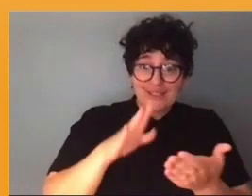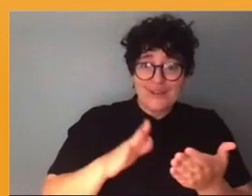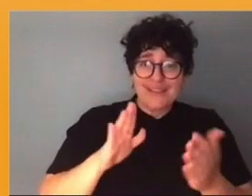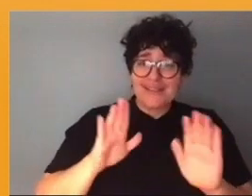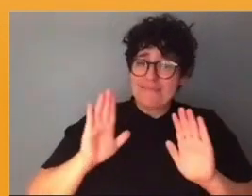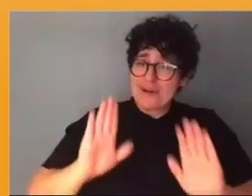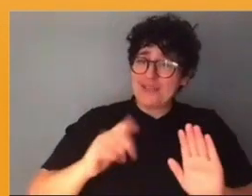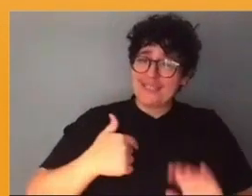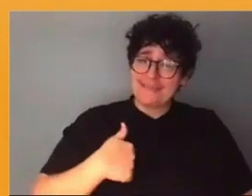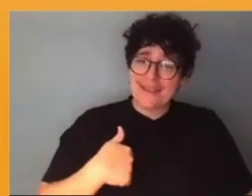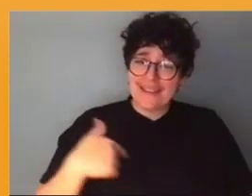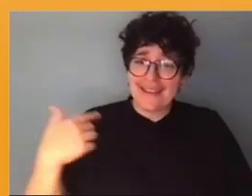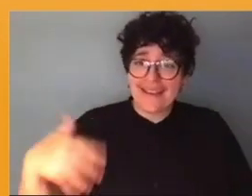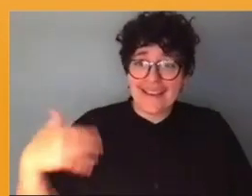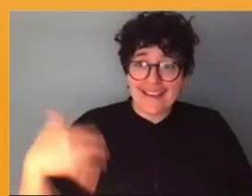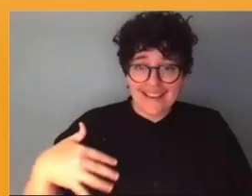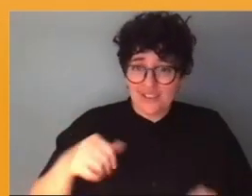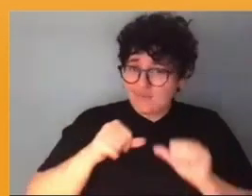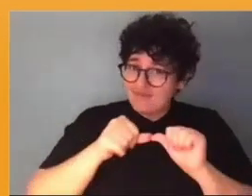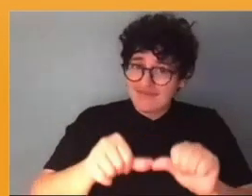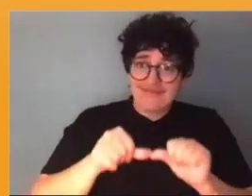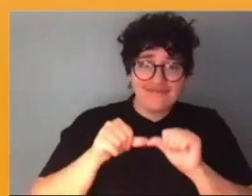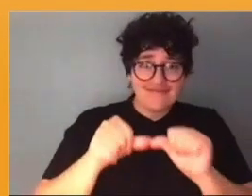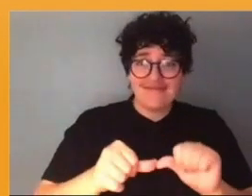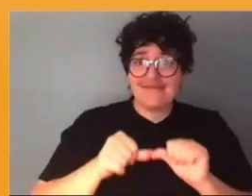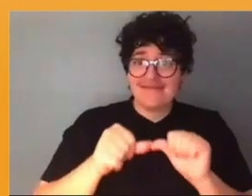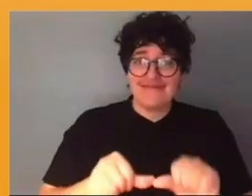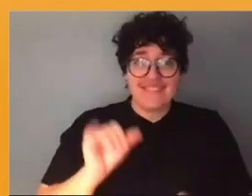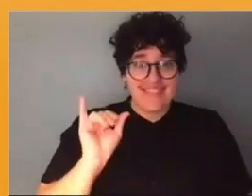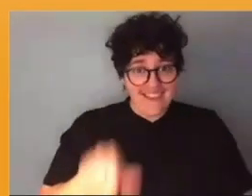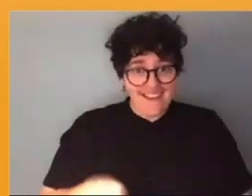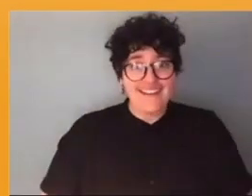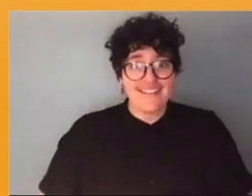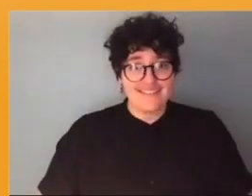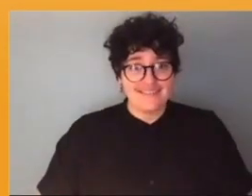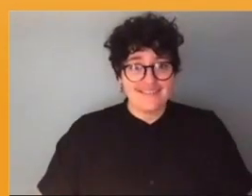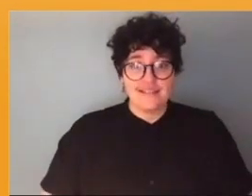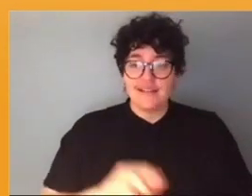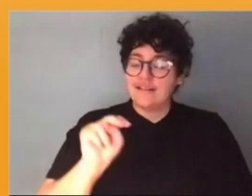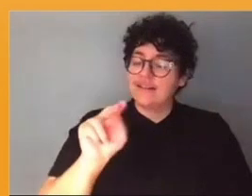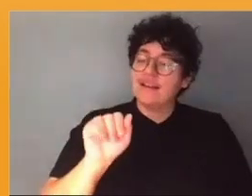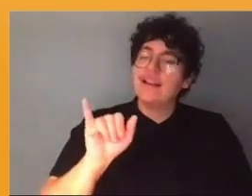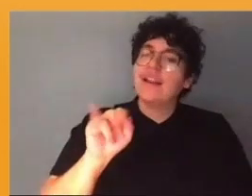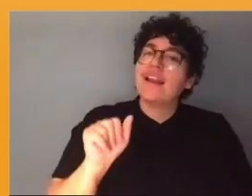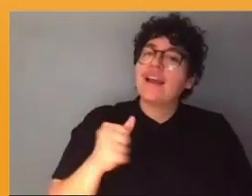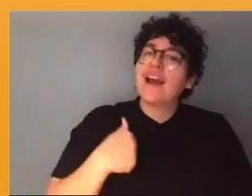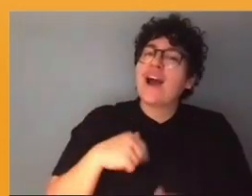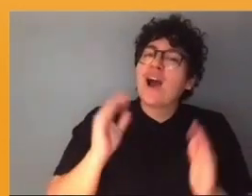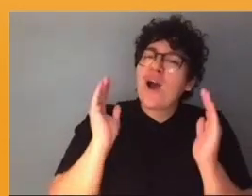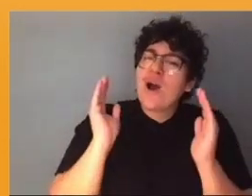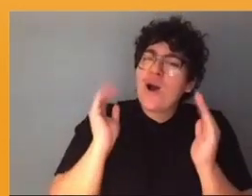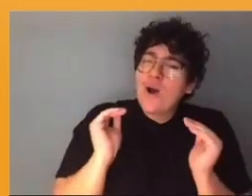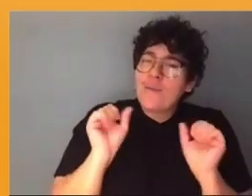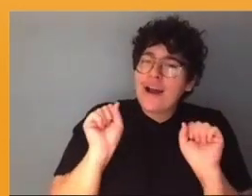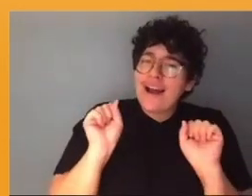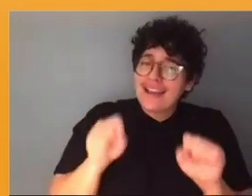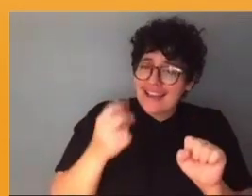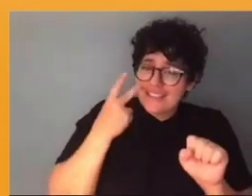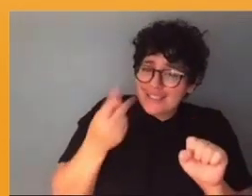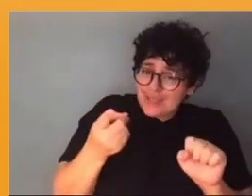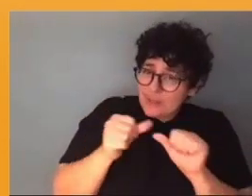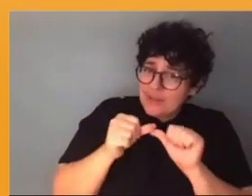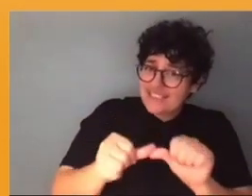me to keep on going. And Naina, I hope I get to see you keep on going